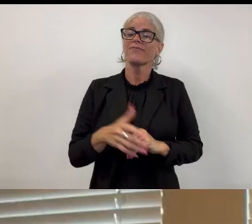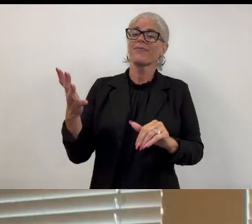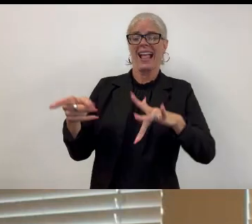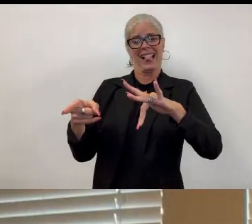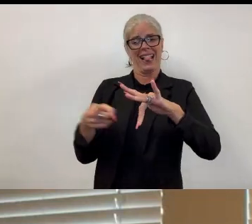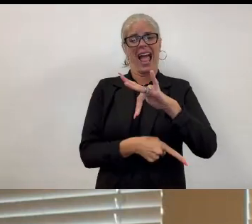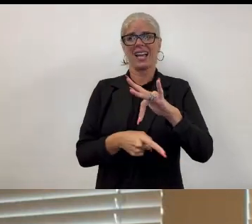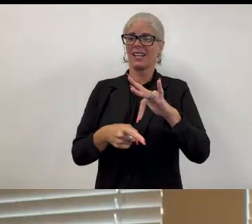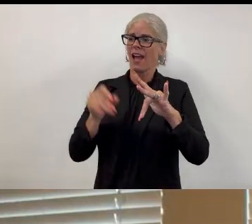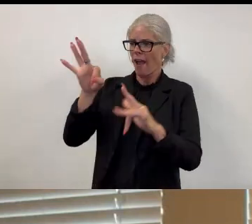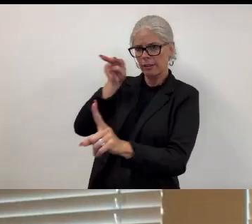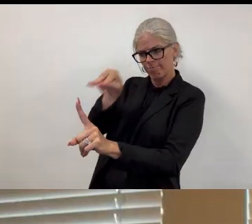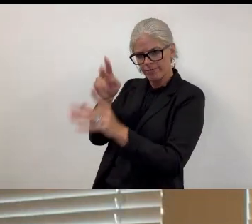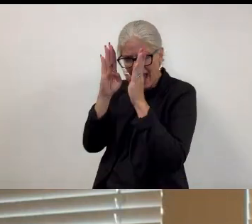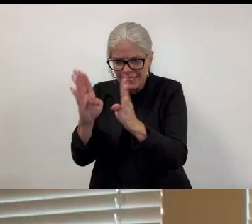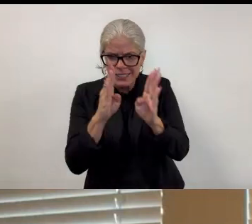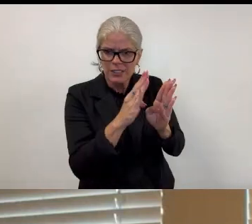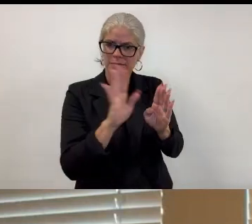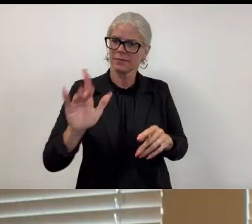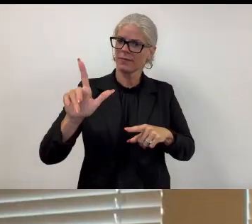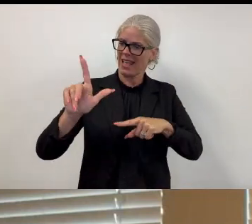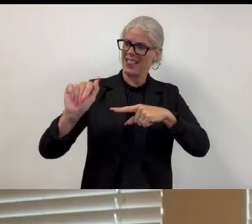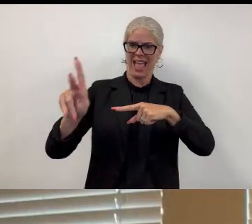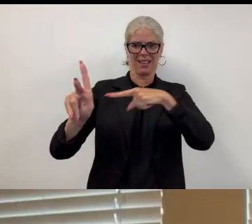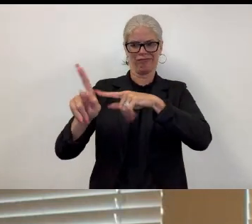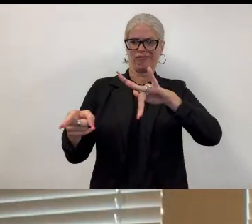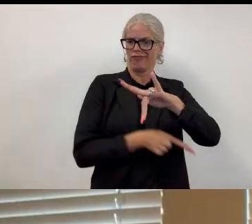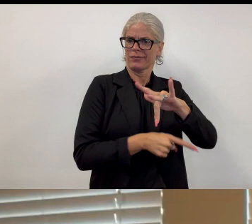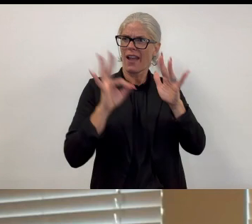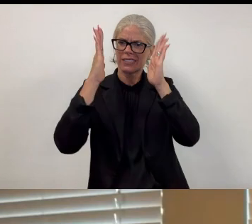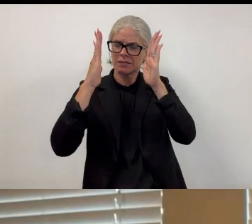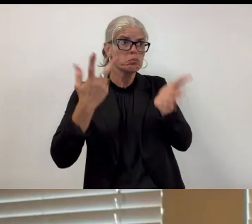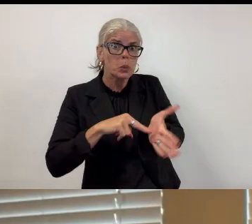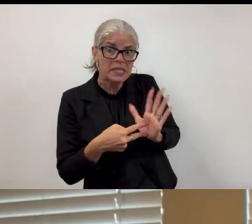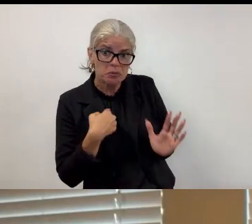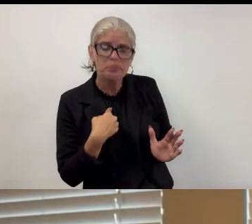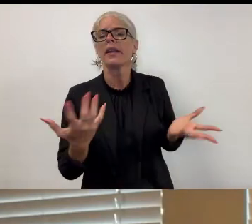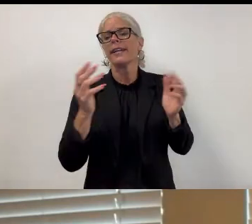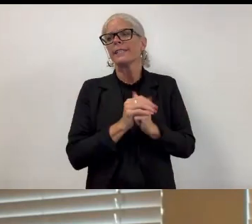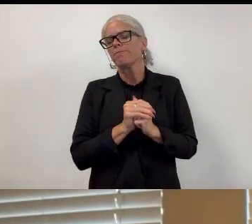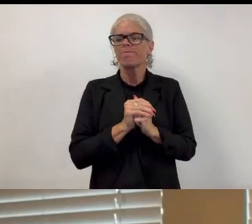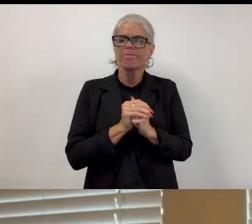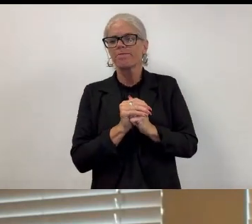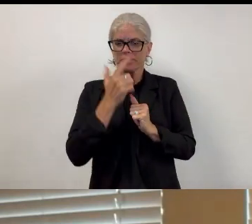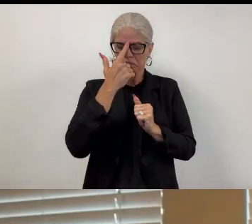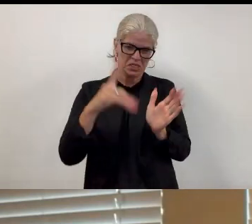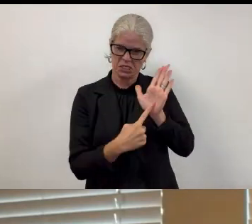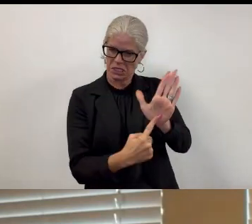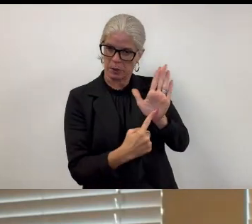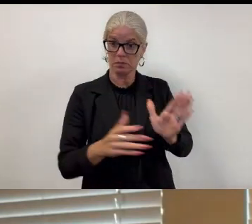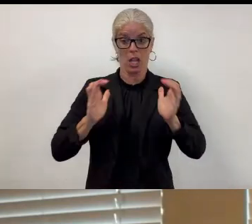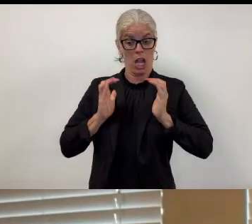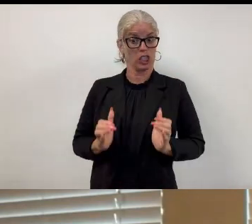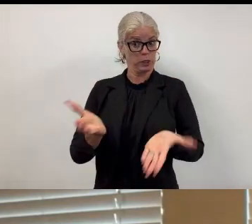The real lack of attention. That's how I'll say it. Lack of attention